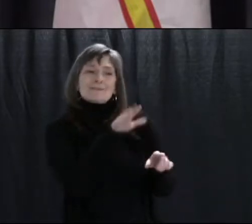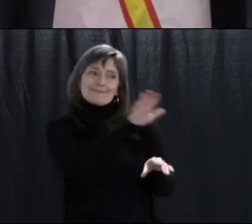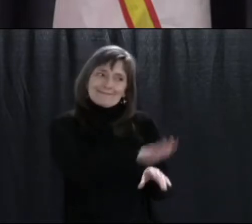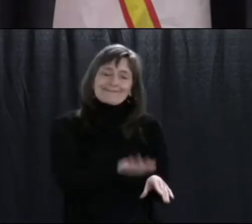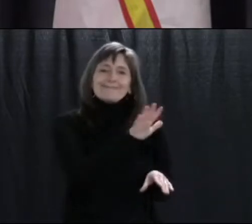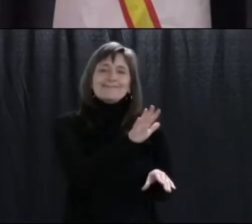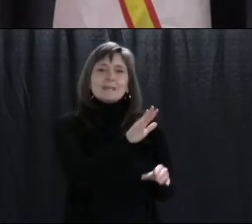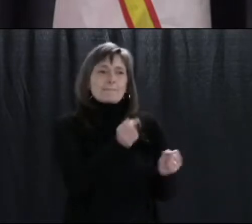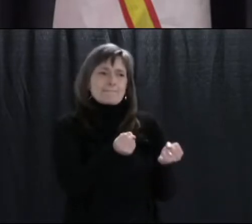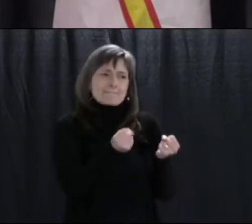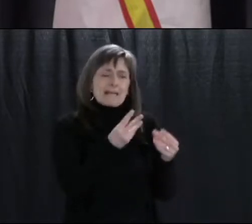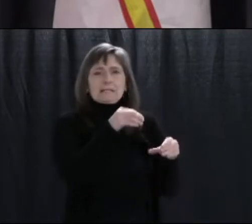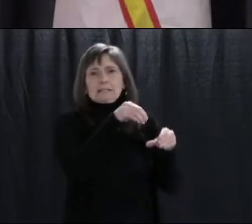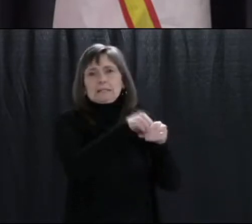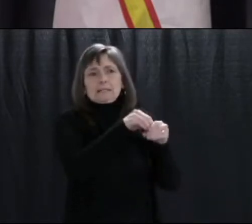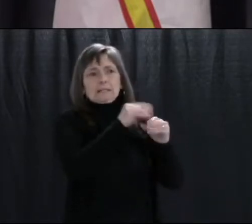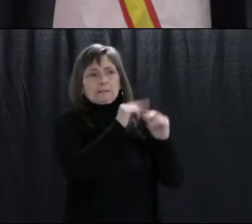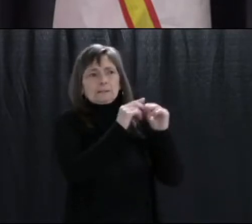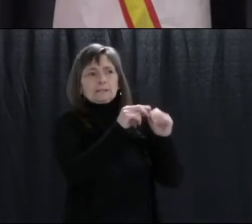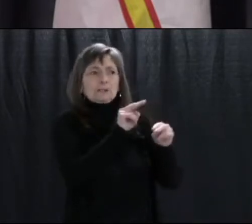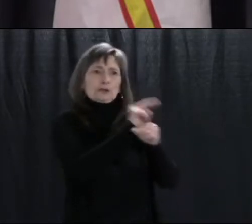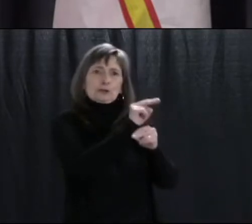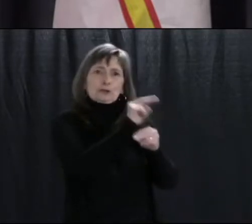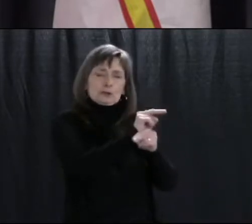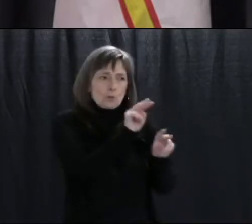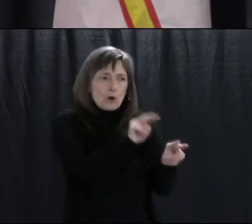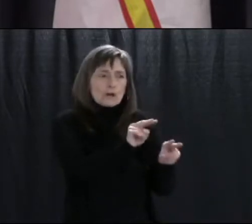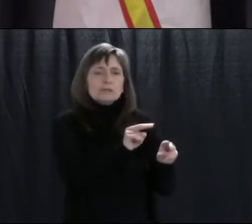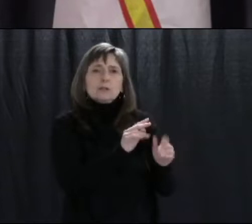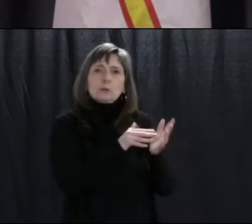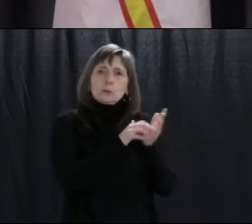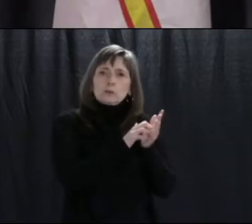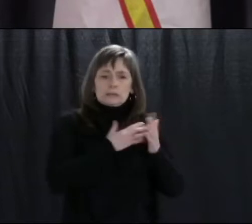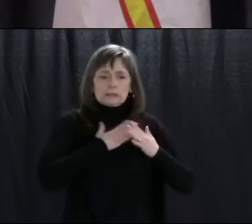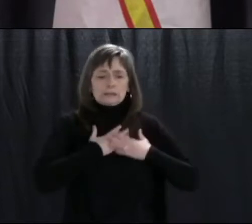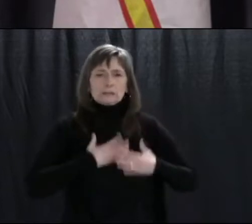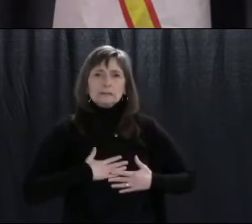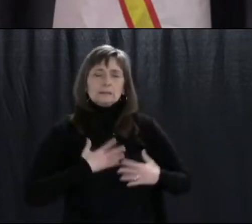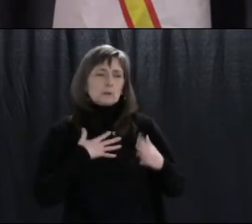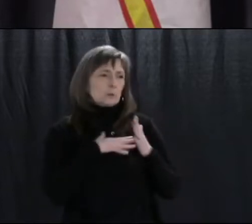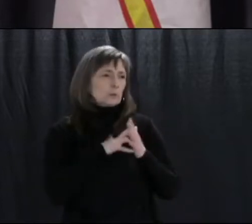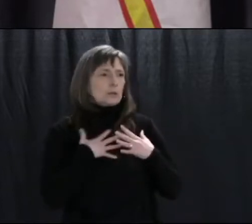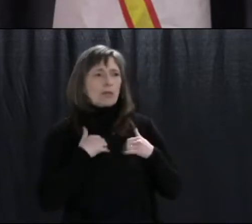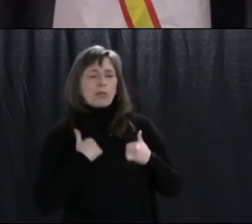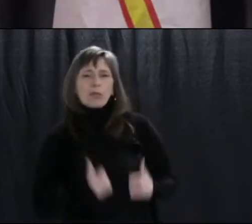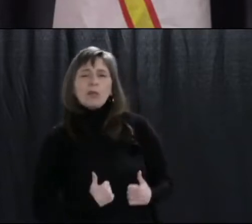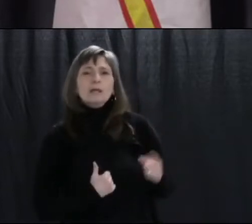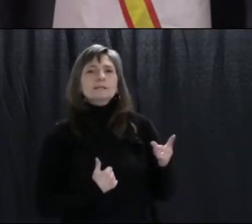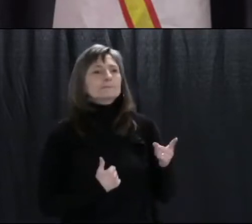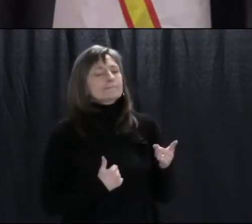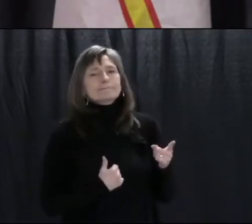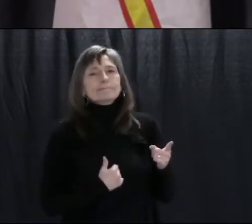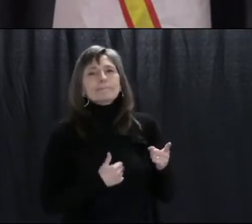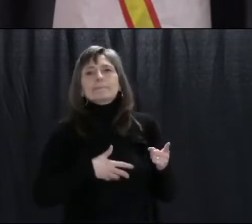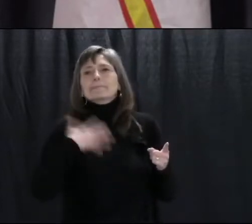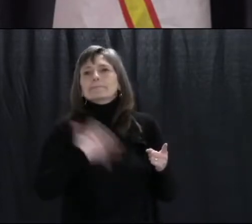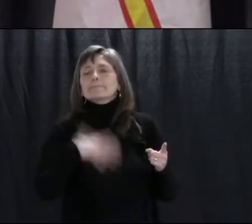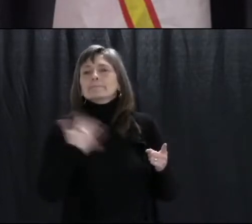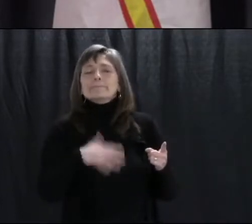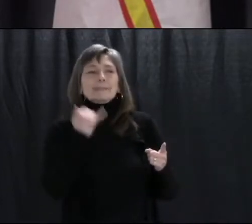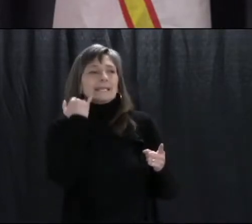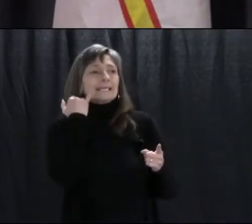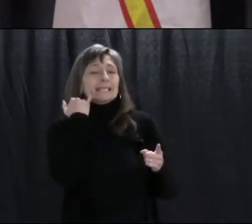of them with weakened immune systems or underlying medical conditions. These are people who are at a higher risk of